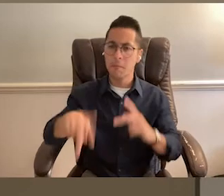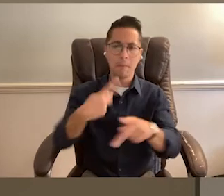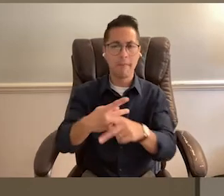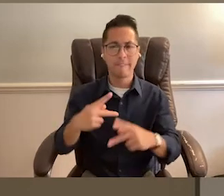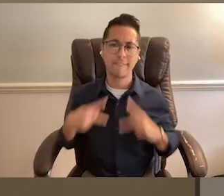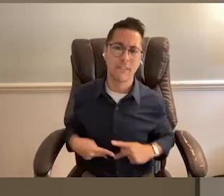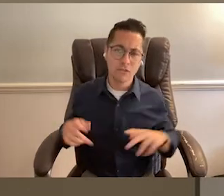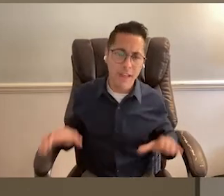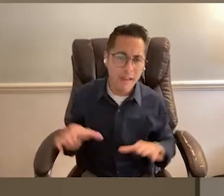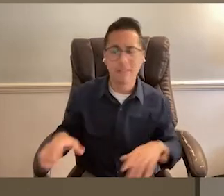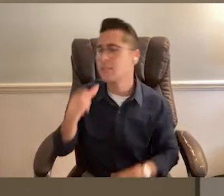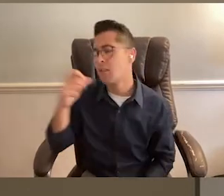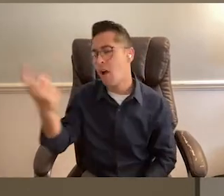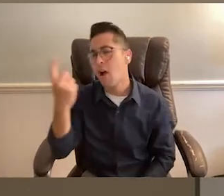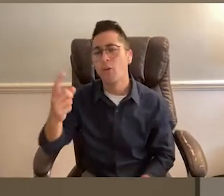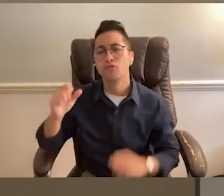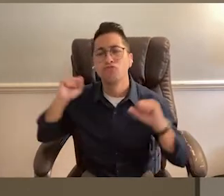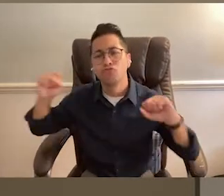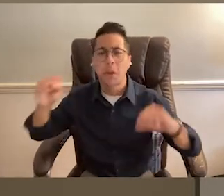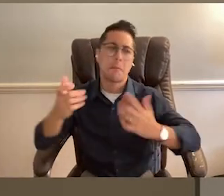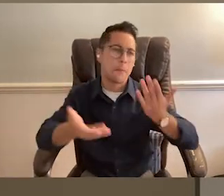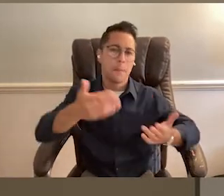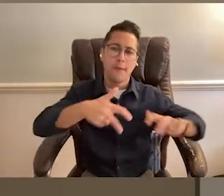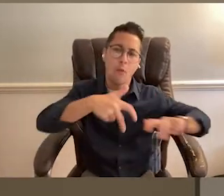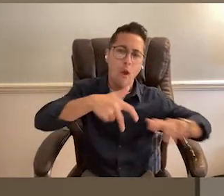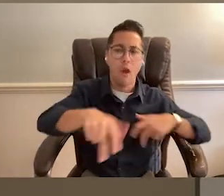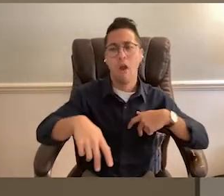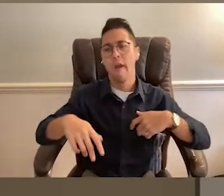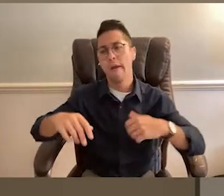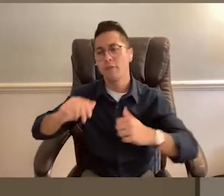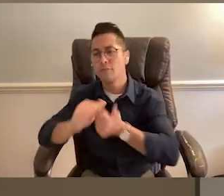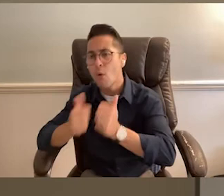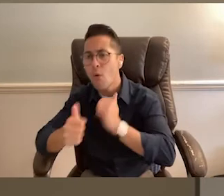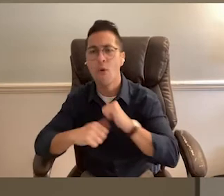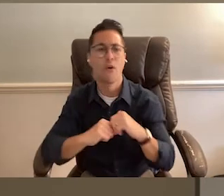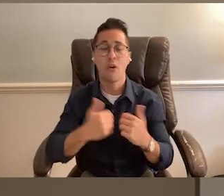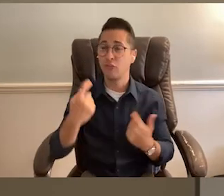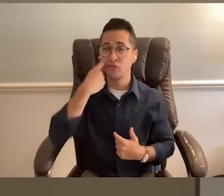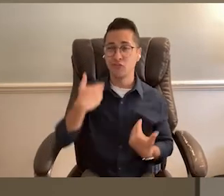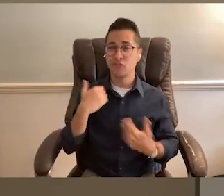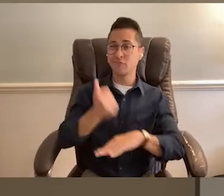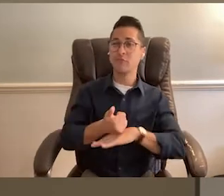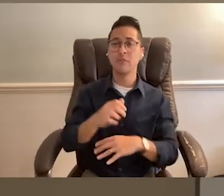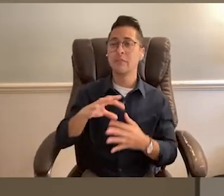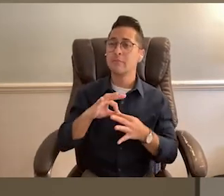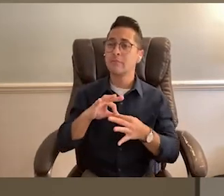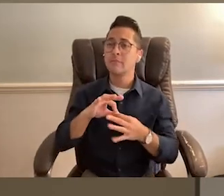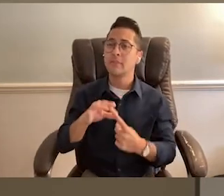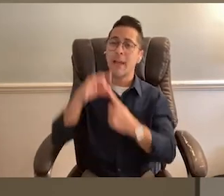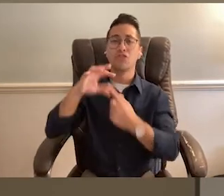not be safe for our students. But for the most part, they can take whatever they want. And then the other thing, our students